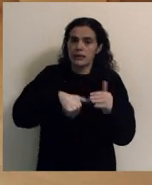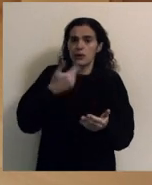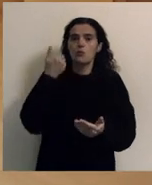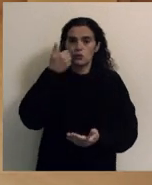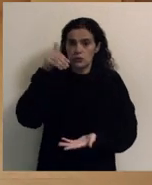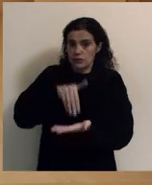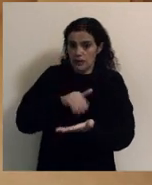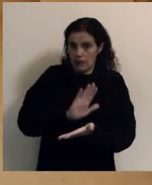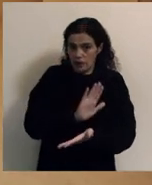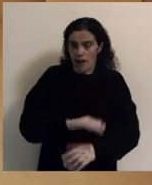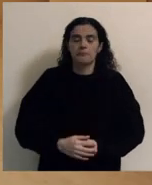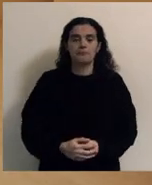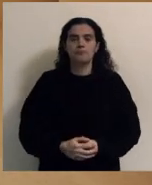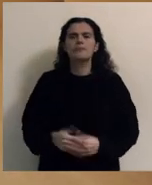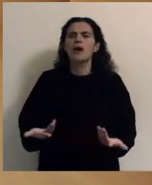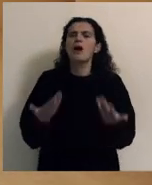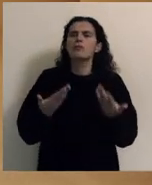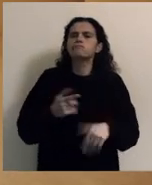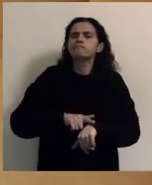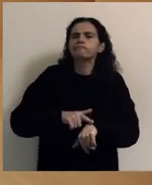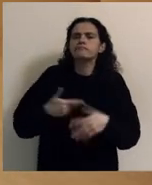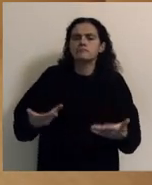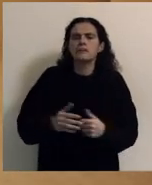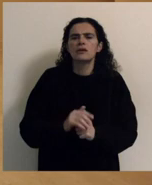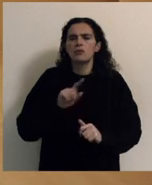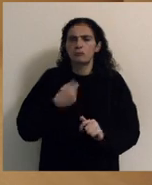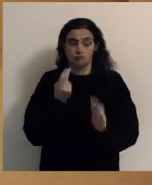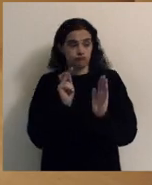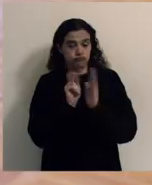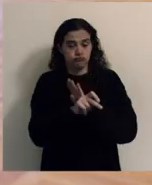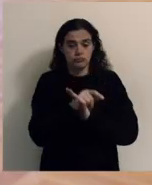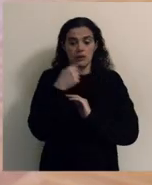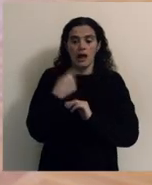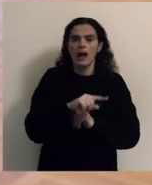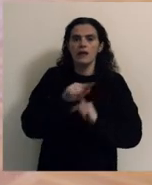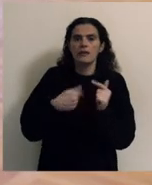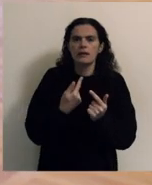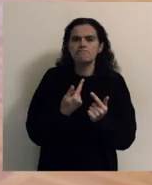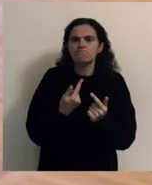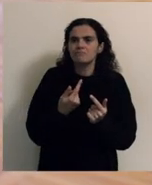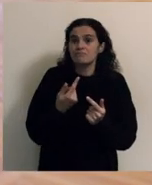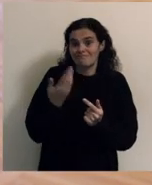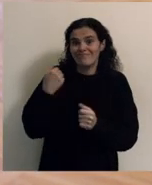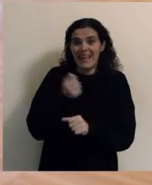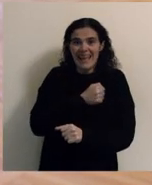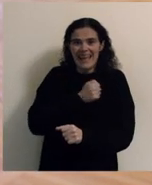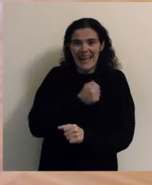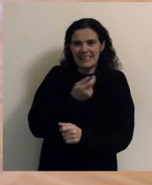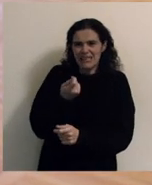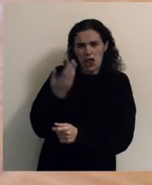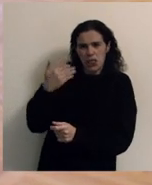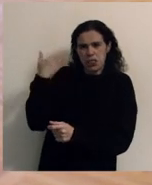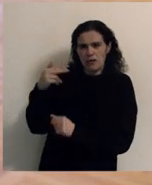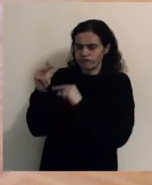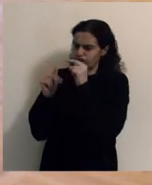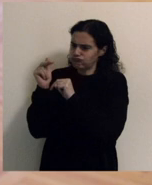the Museu Serralves. This time, to coincide with the recent restoration of